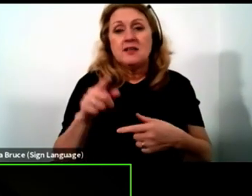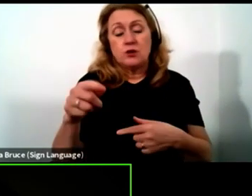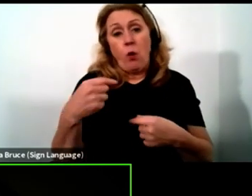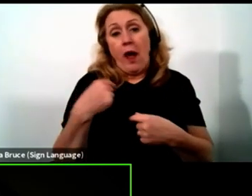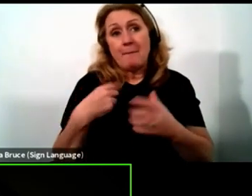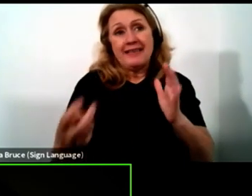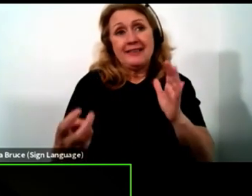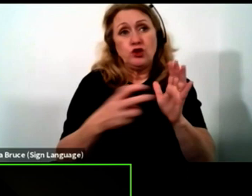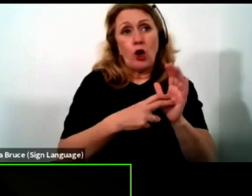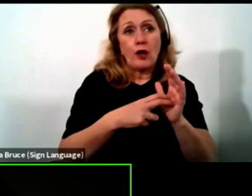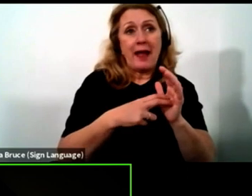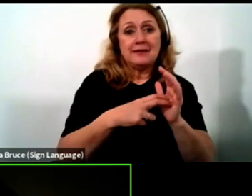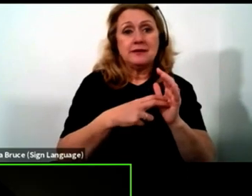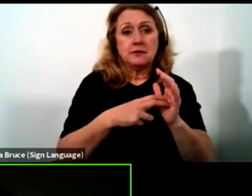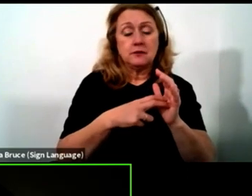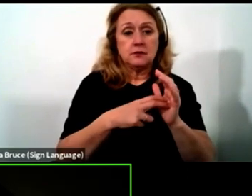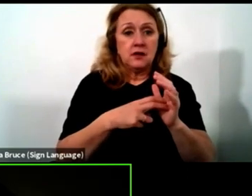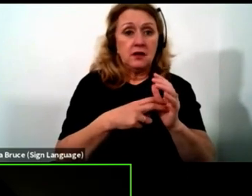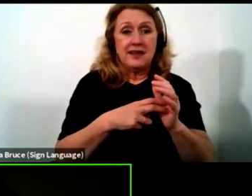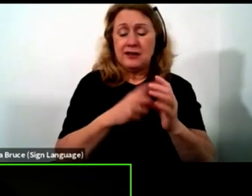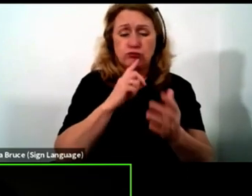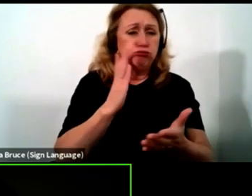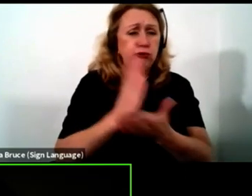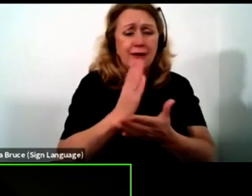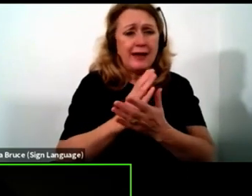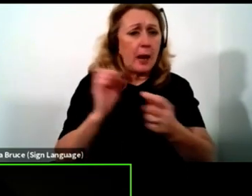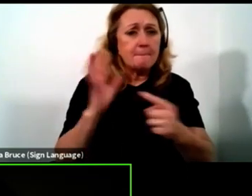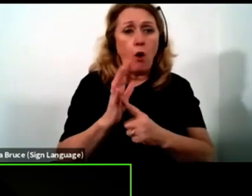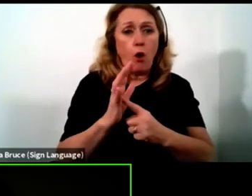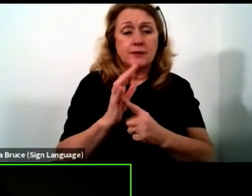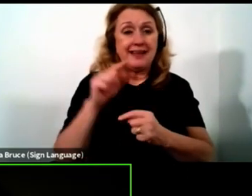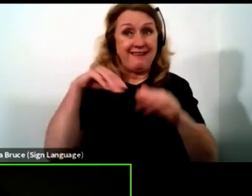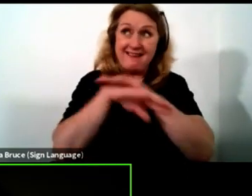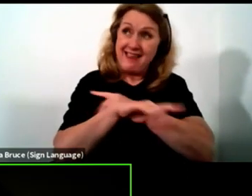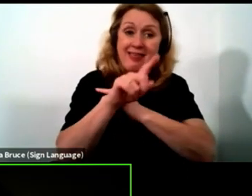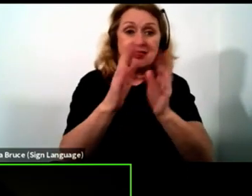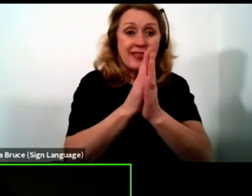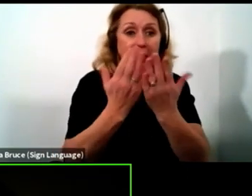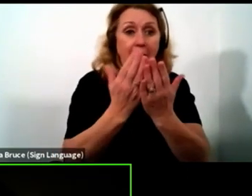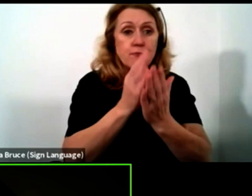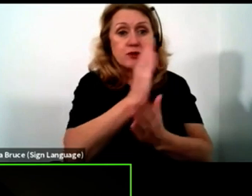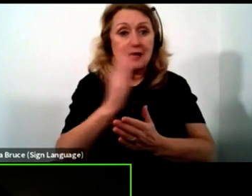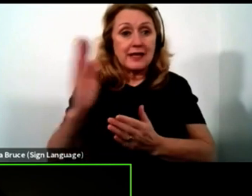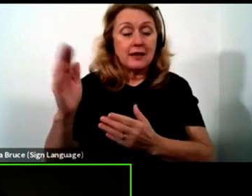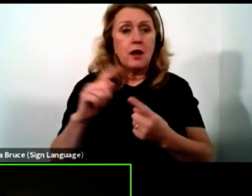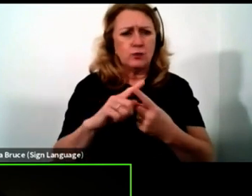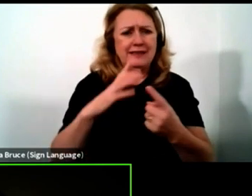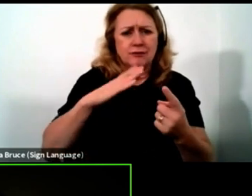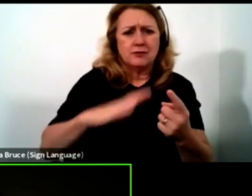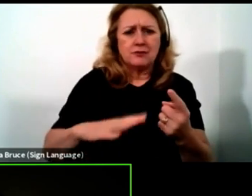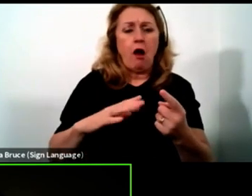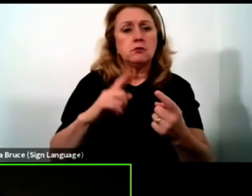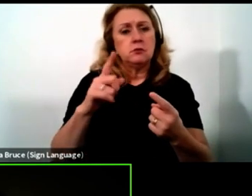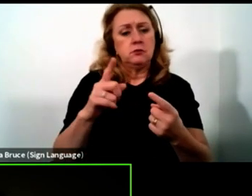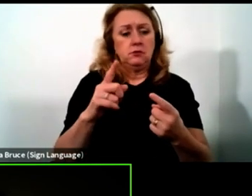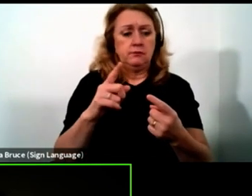And this documentation is very important. It needs to be there at WIPO in the library. And we need to start looking